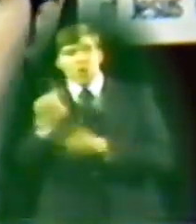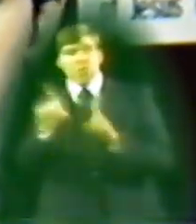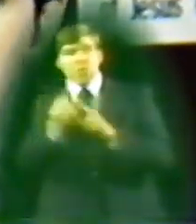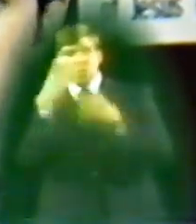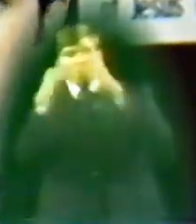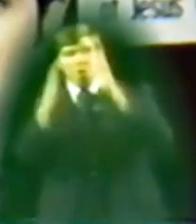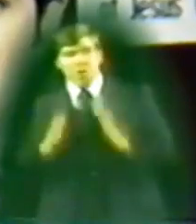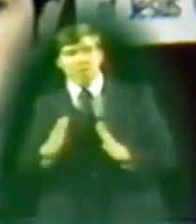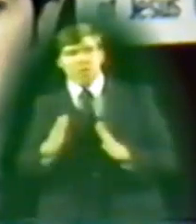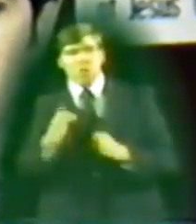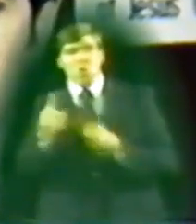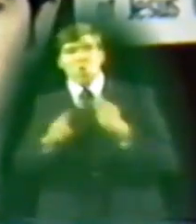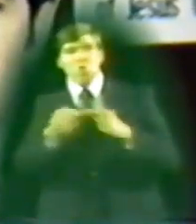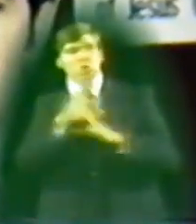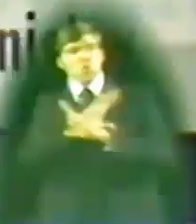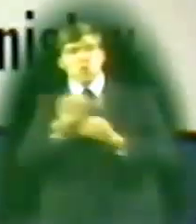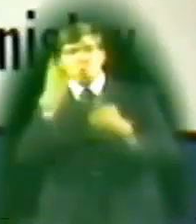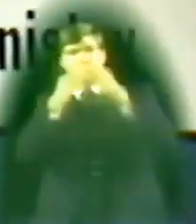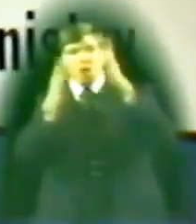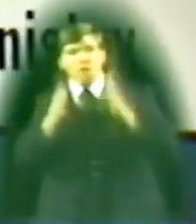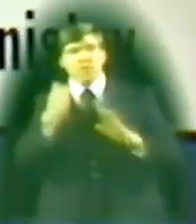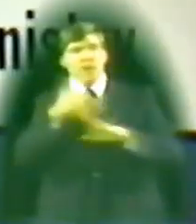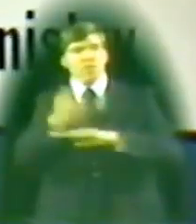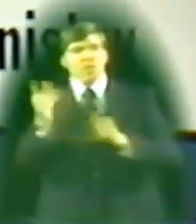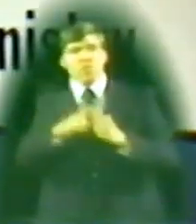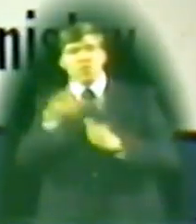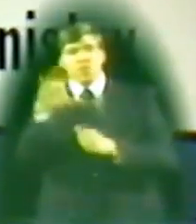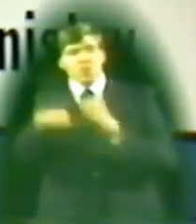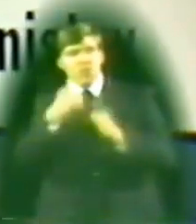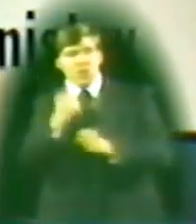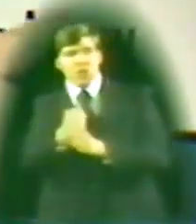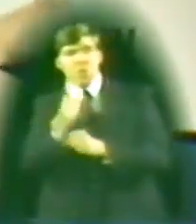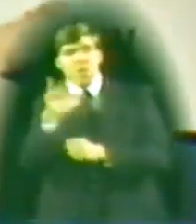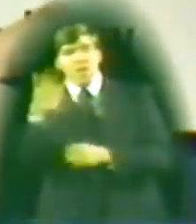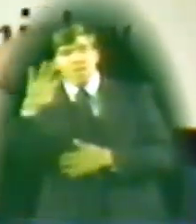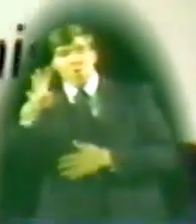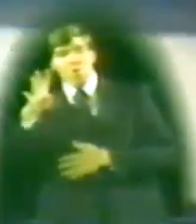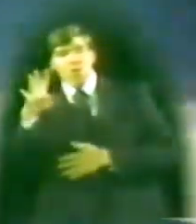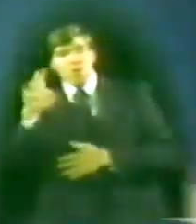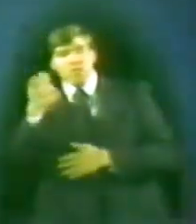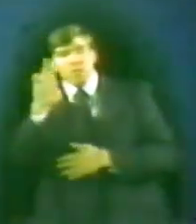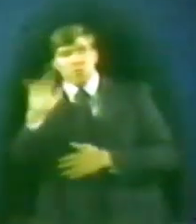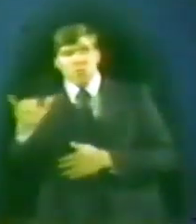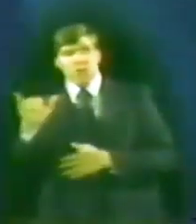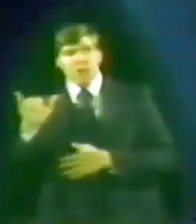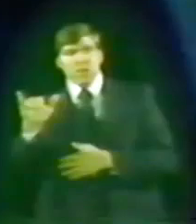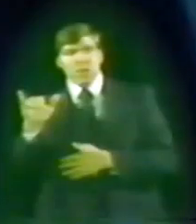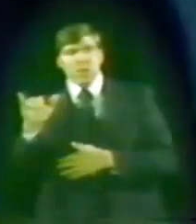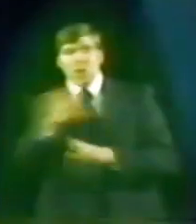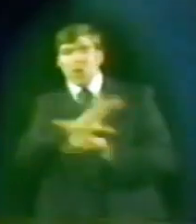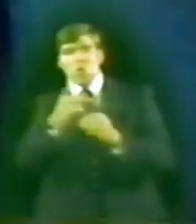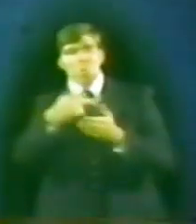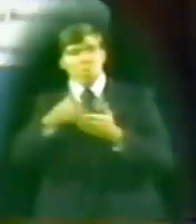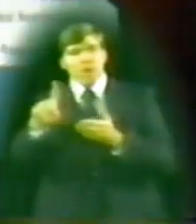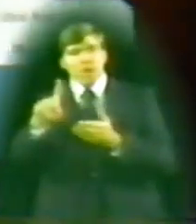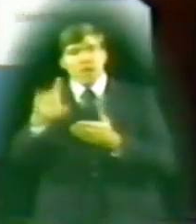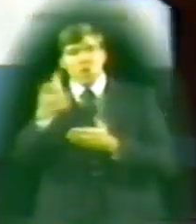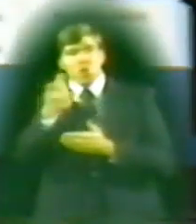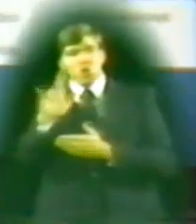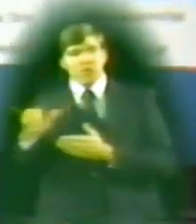no prophets after the first century? By the fourth century, the lay clergy had become a thing of the past.